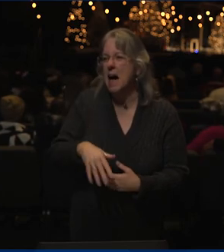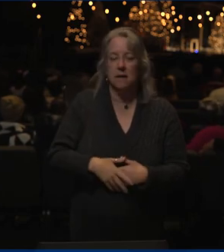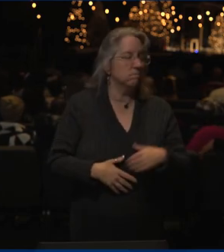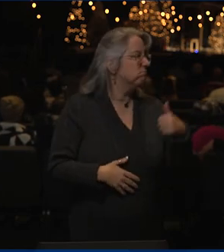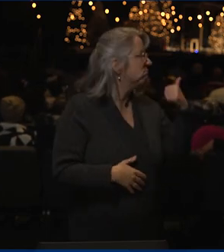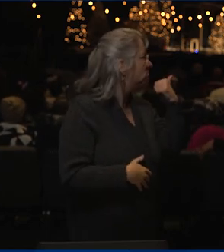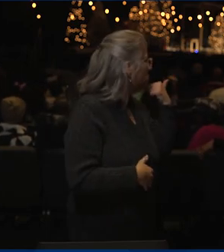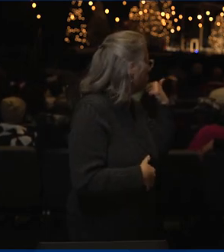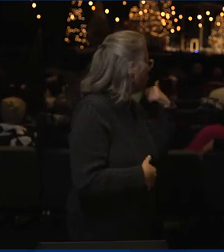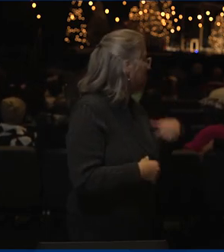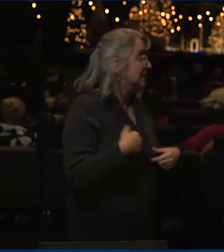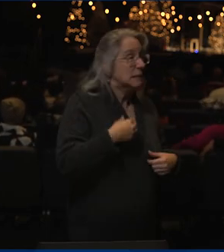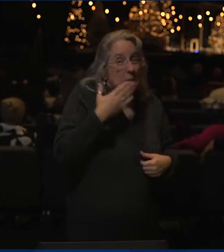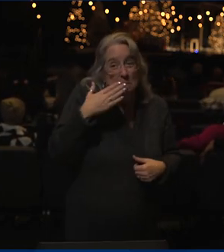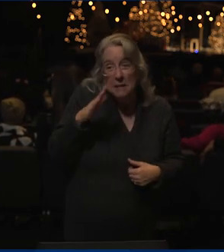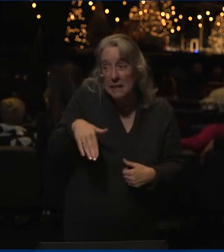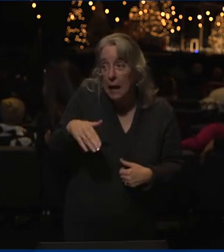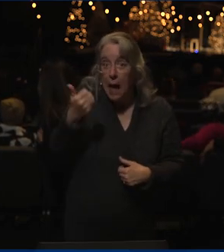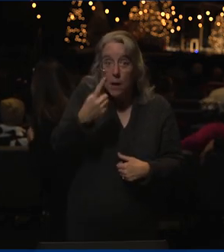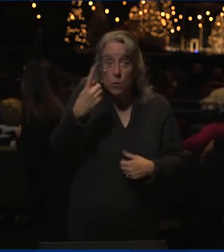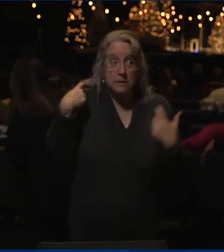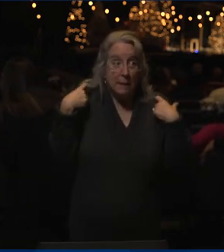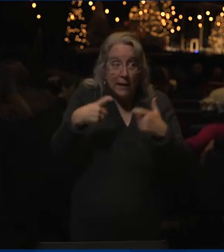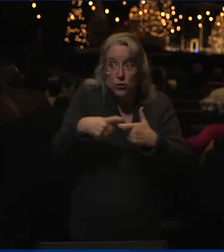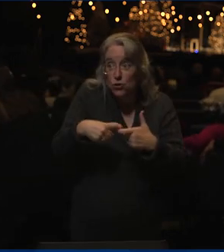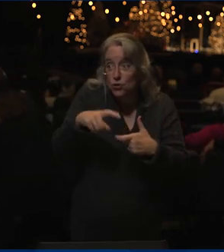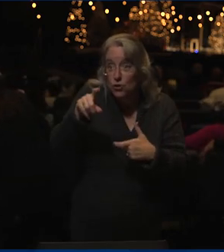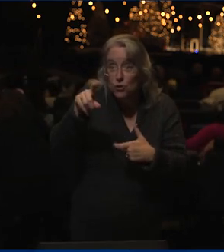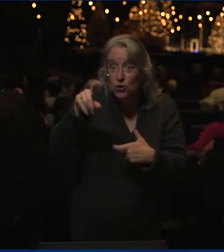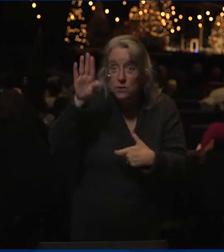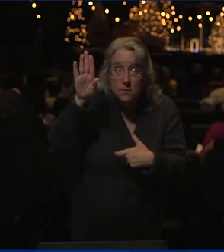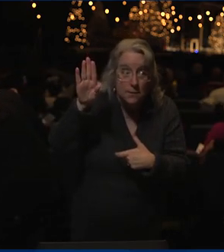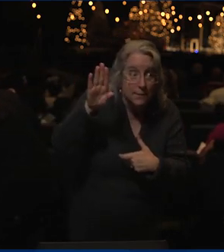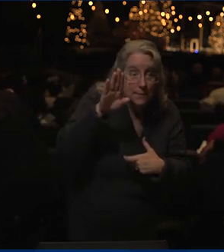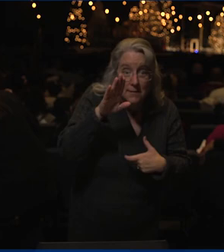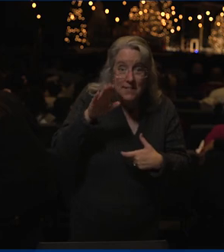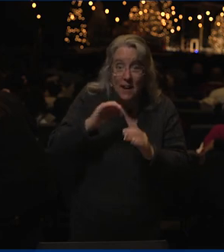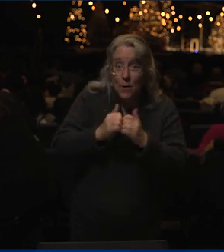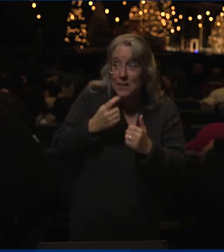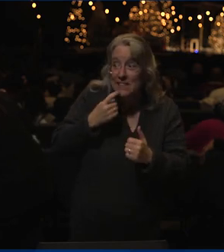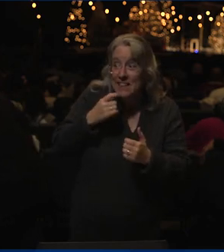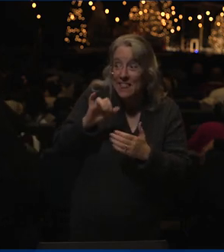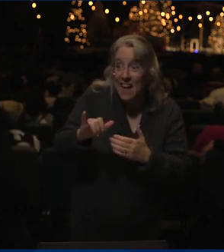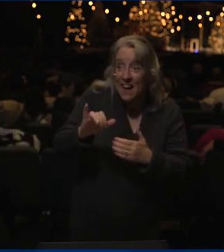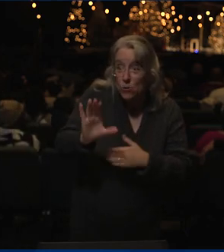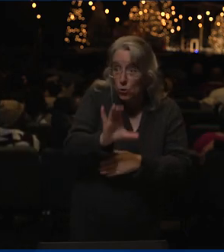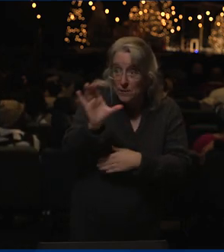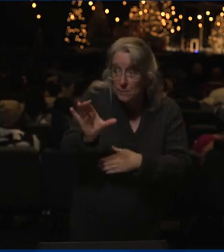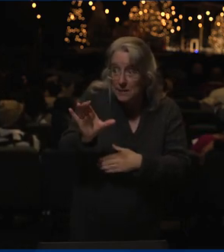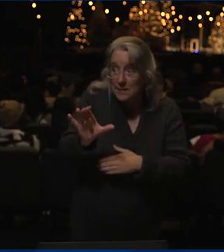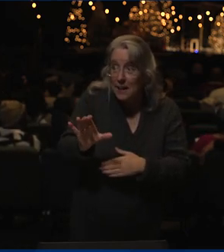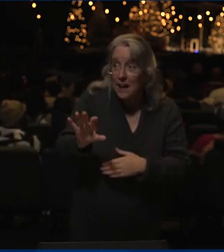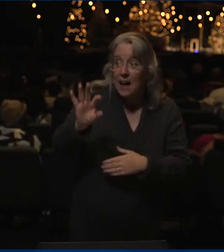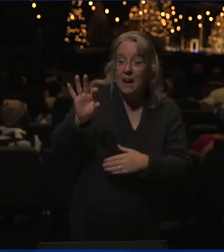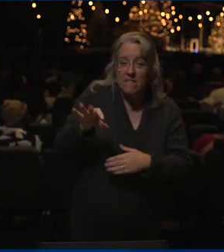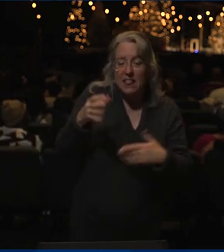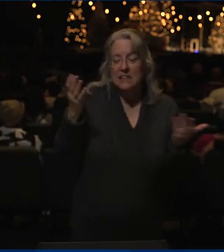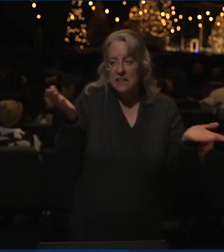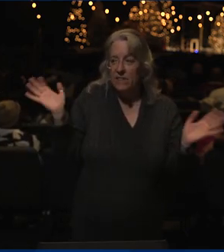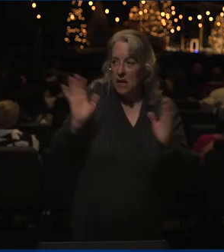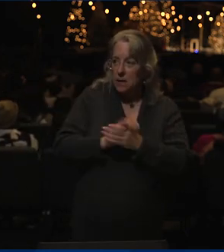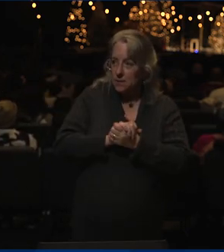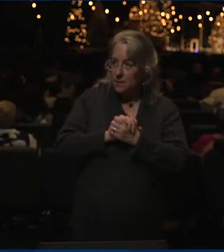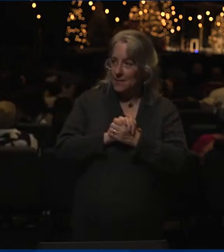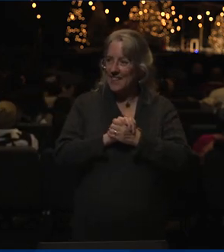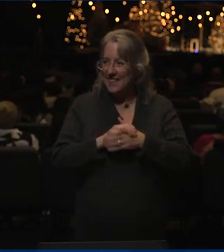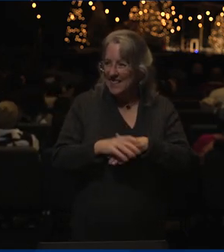Does anybody speak Spanish? Anybody? How do we say Merry Christmas in Spanish? Feliz Navidad. All